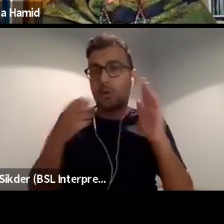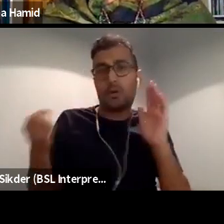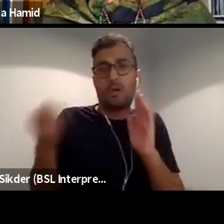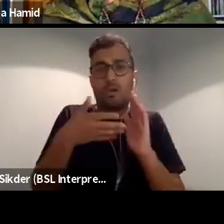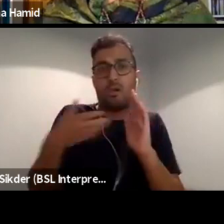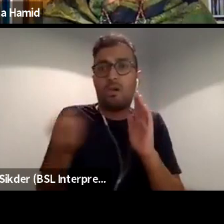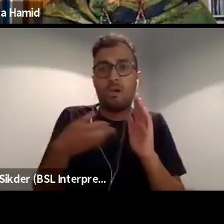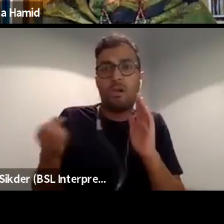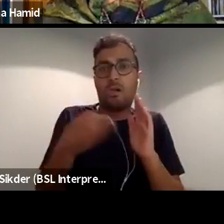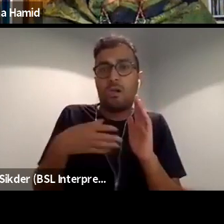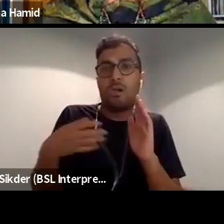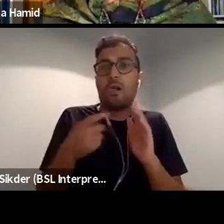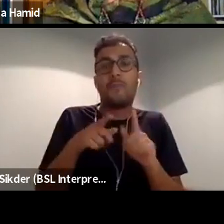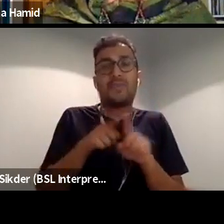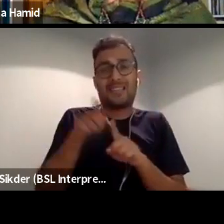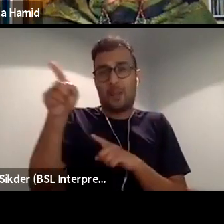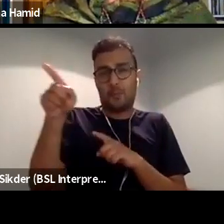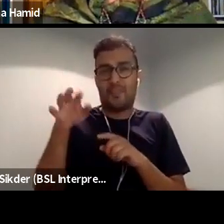at Notre Dame,